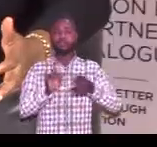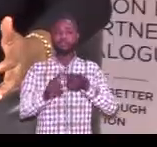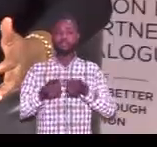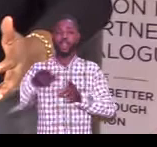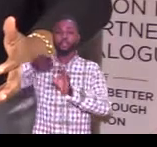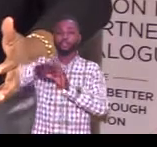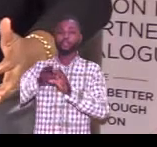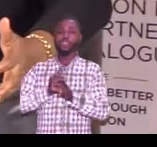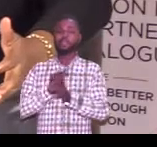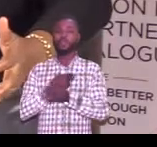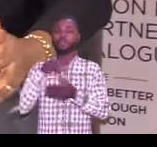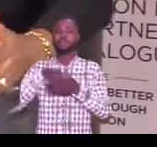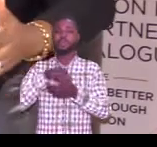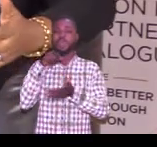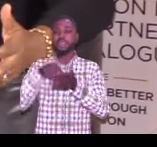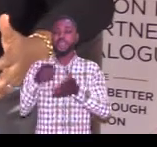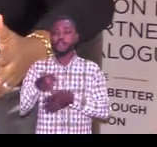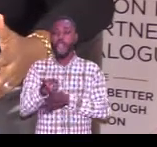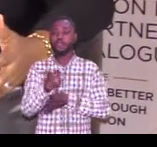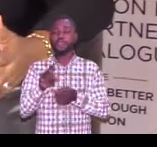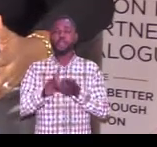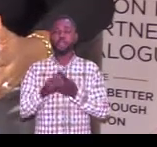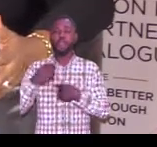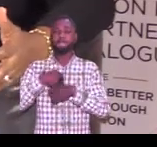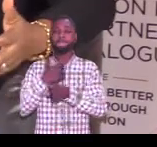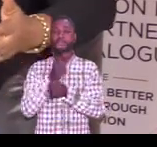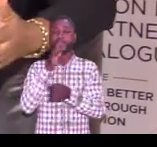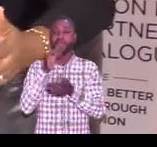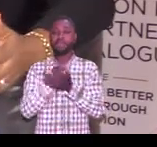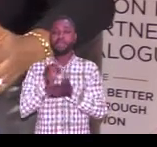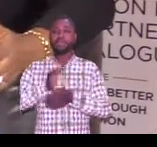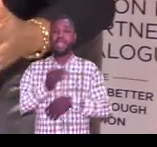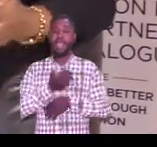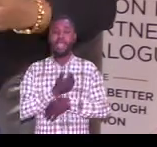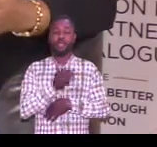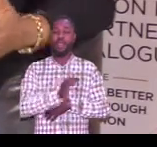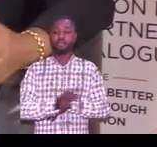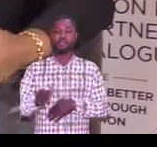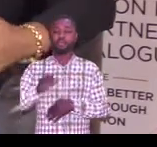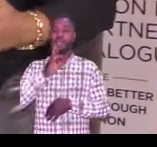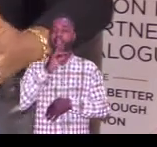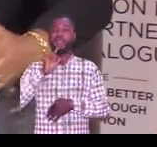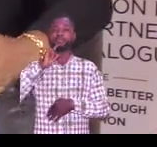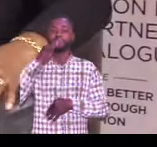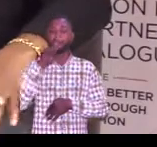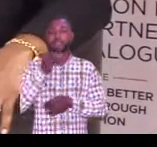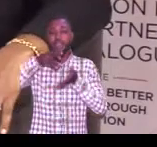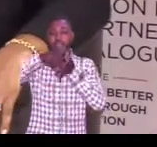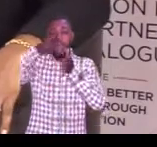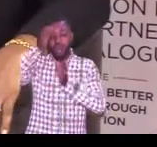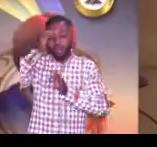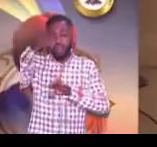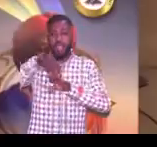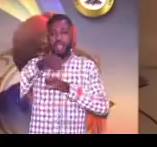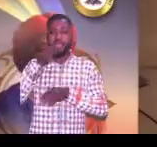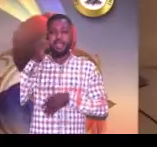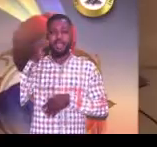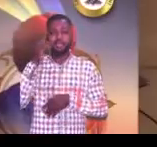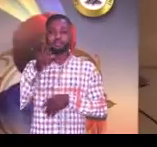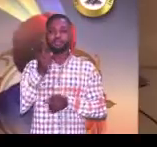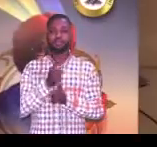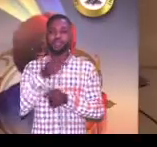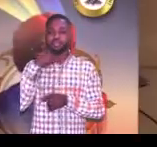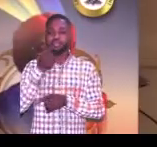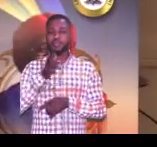in this journey to make sure that our children are seriously learning at home. We just heard